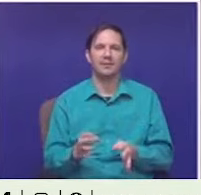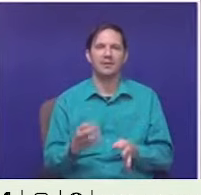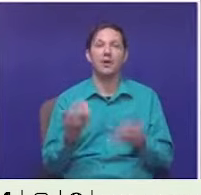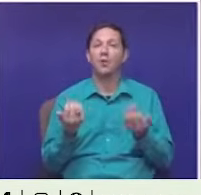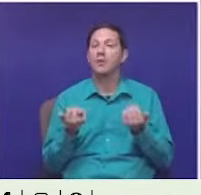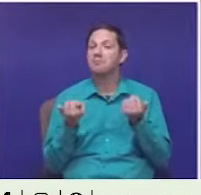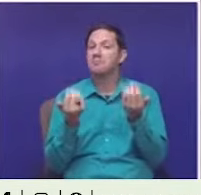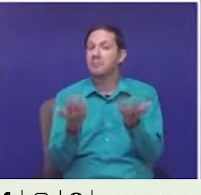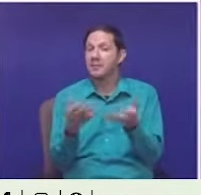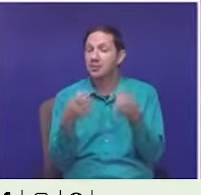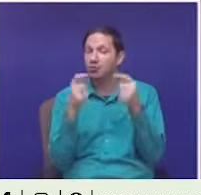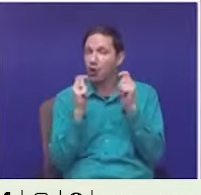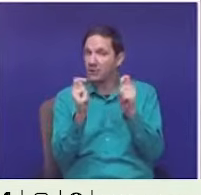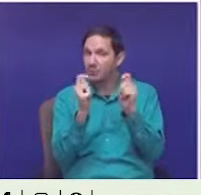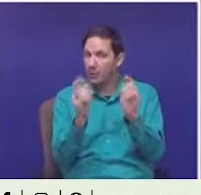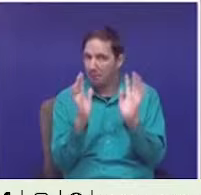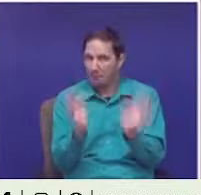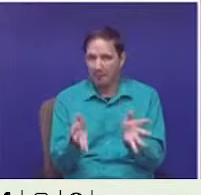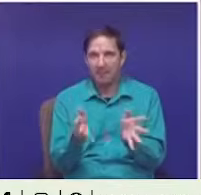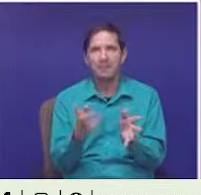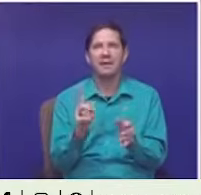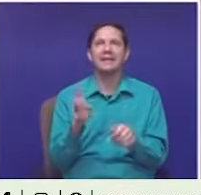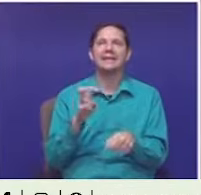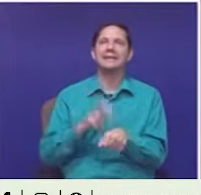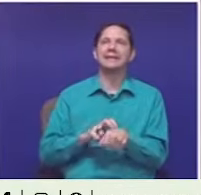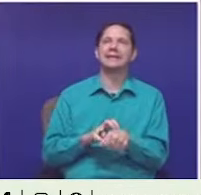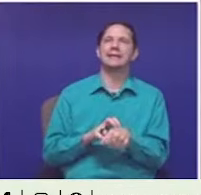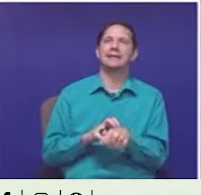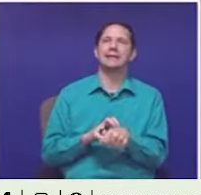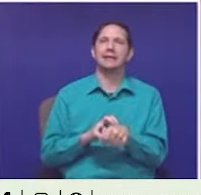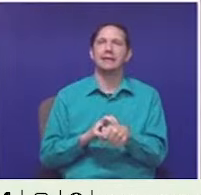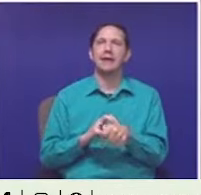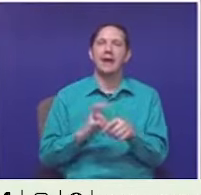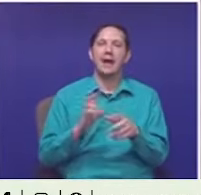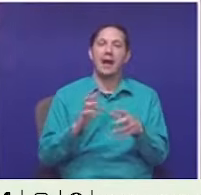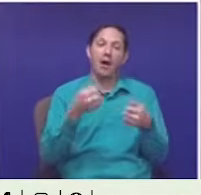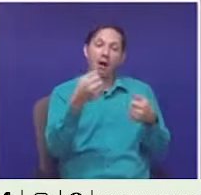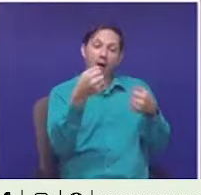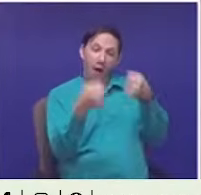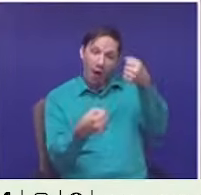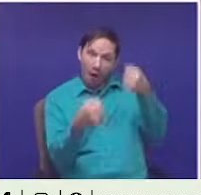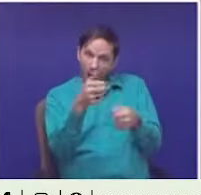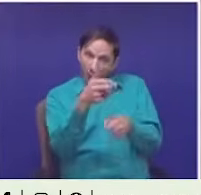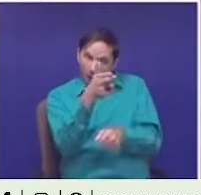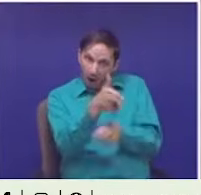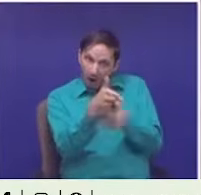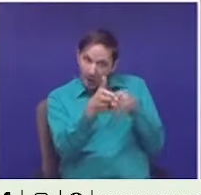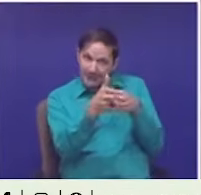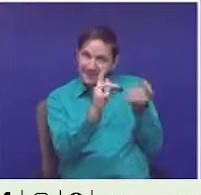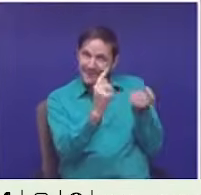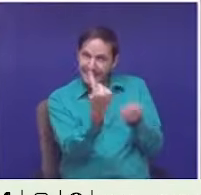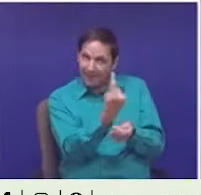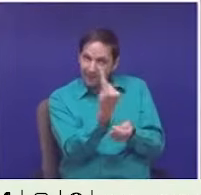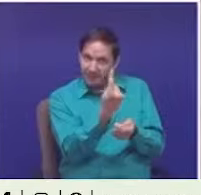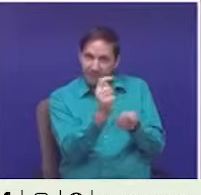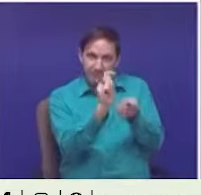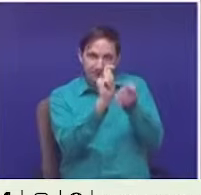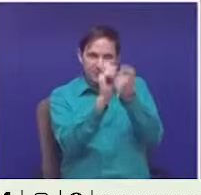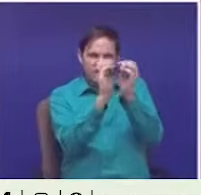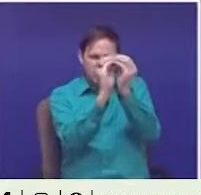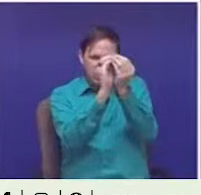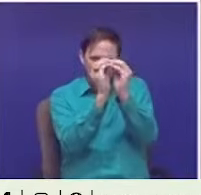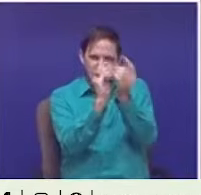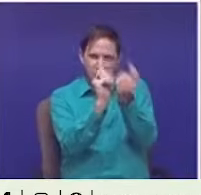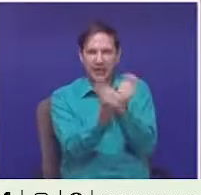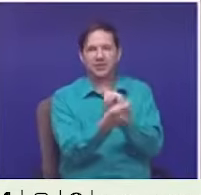providing transport. It's also about providing transport of adaptive vehicles. Because, for instance, if a child, for instance, is in